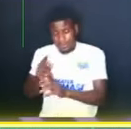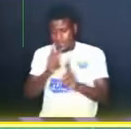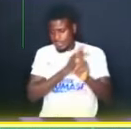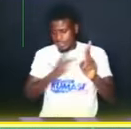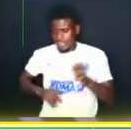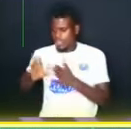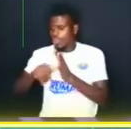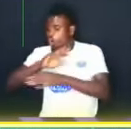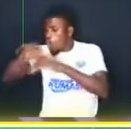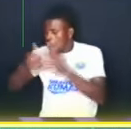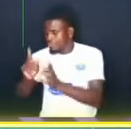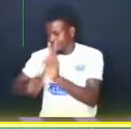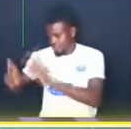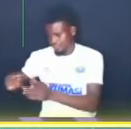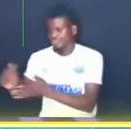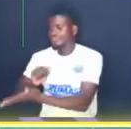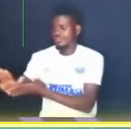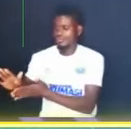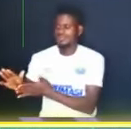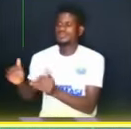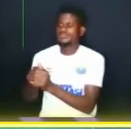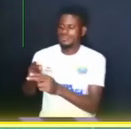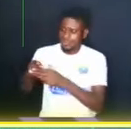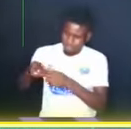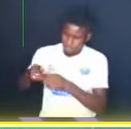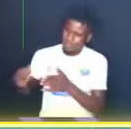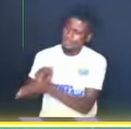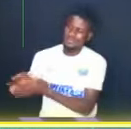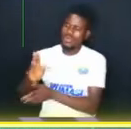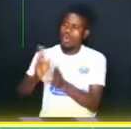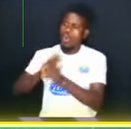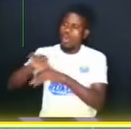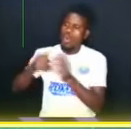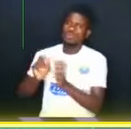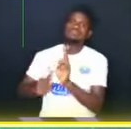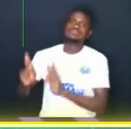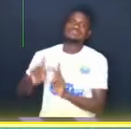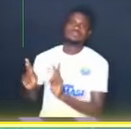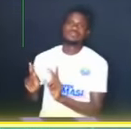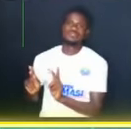all his people he totally destroyed with the sword. Now ochire Amalek hene Agag enimu no.